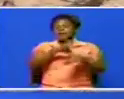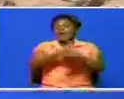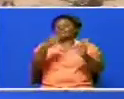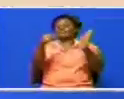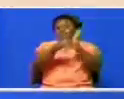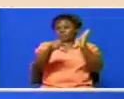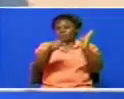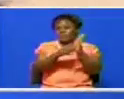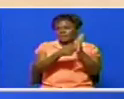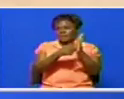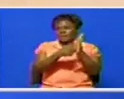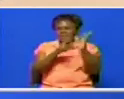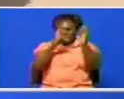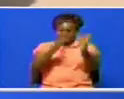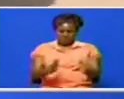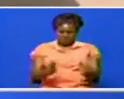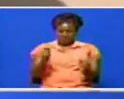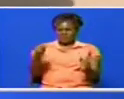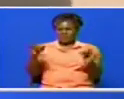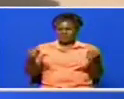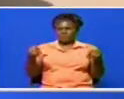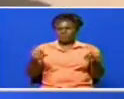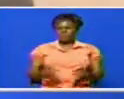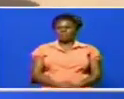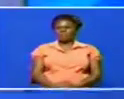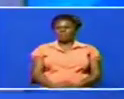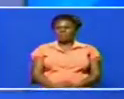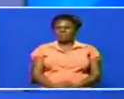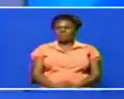law. Cecilia Wakesho, KTN News.